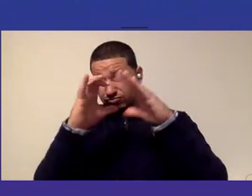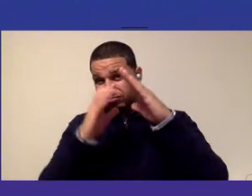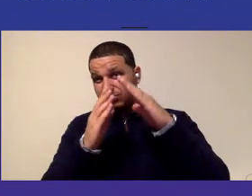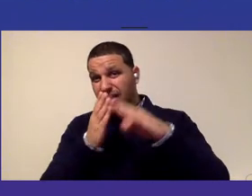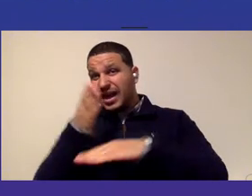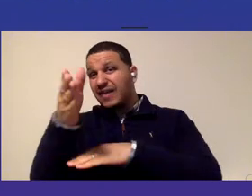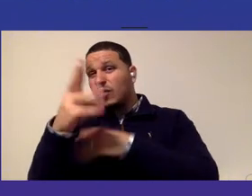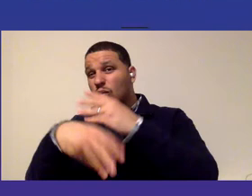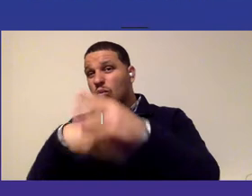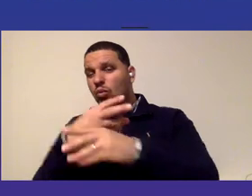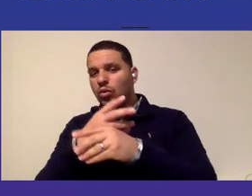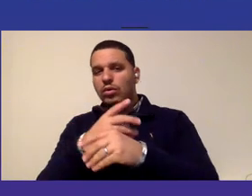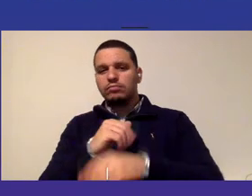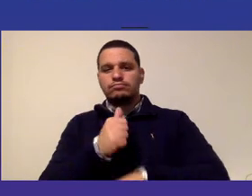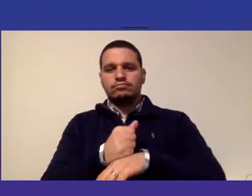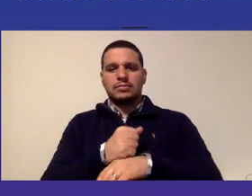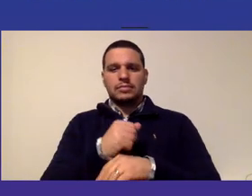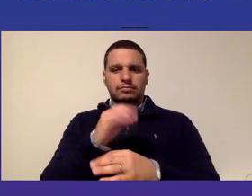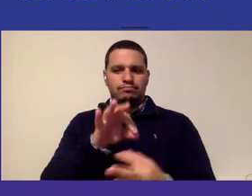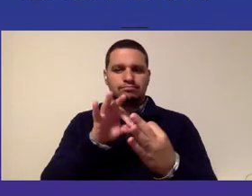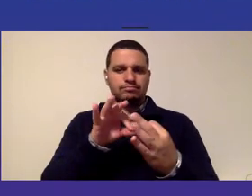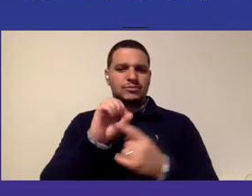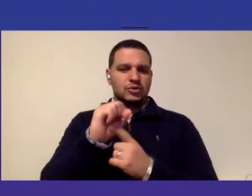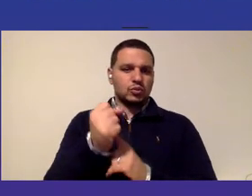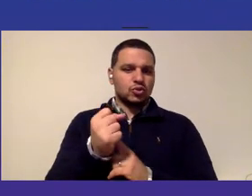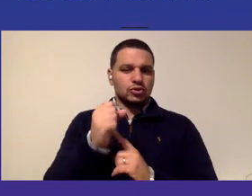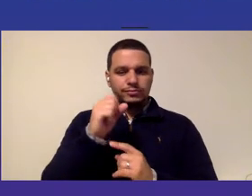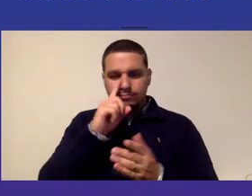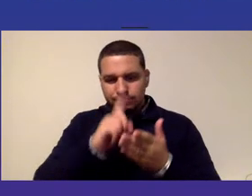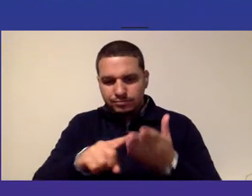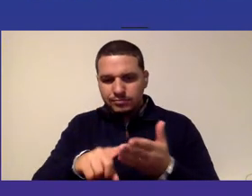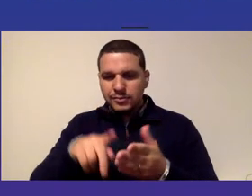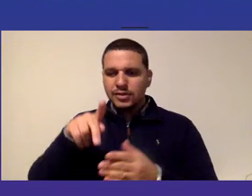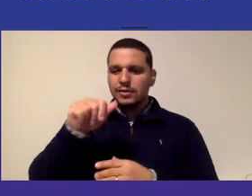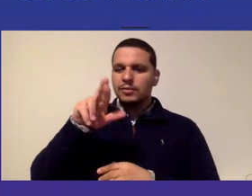ideal conditions to explore the paradox of world making.